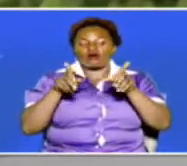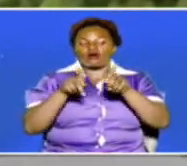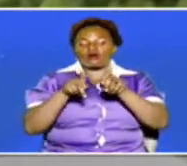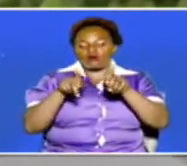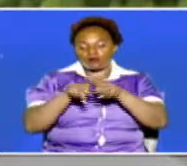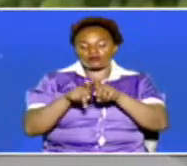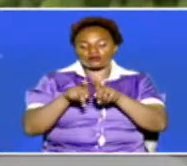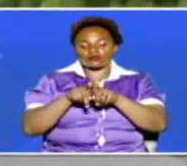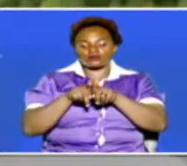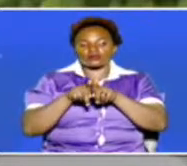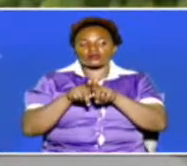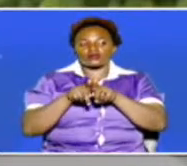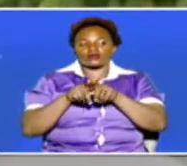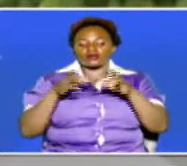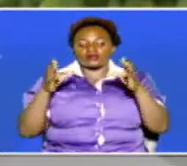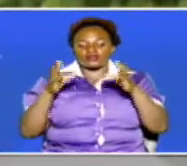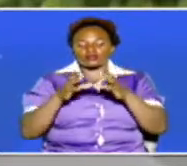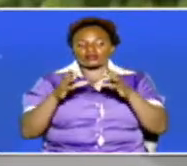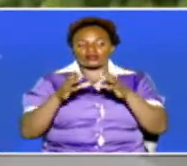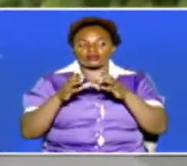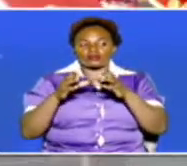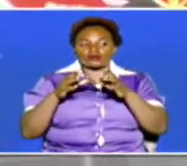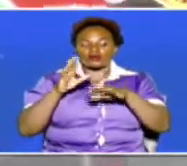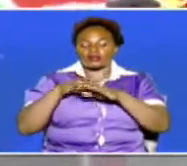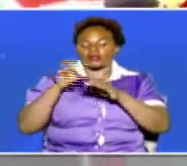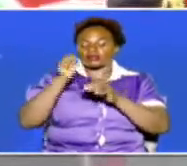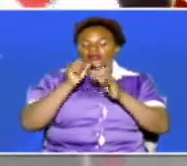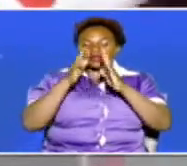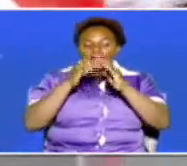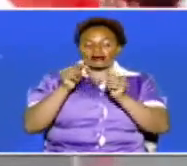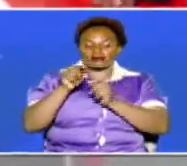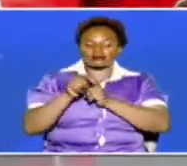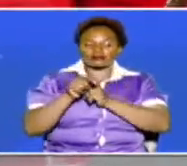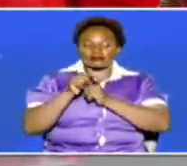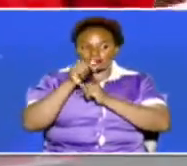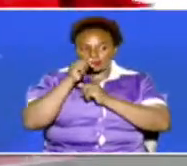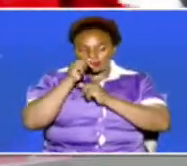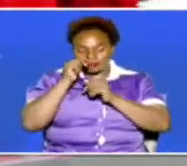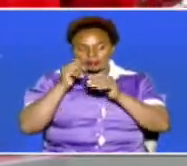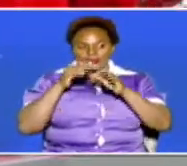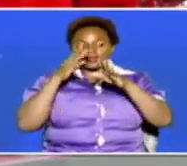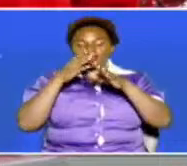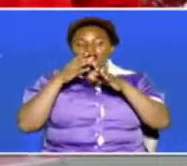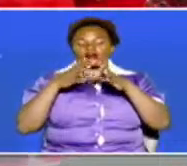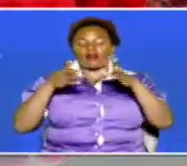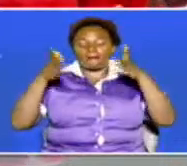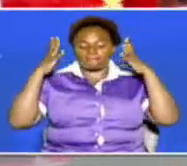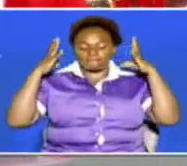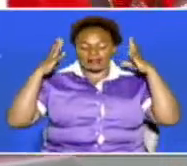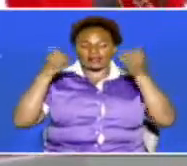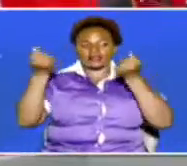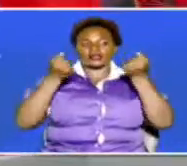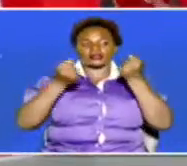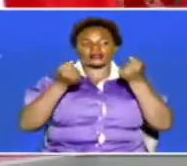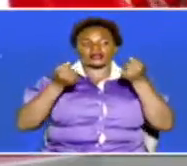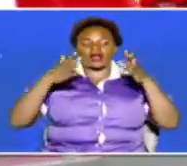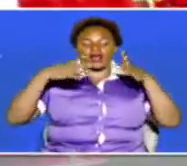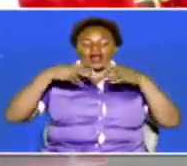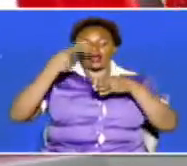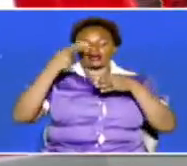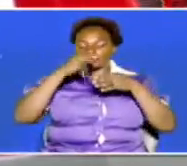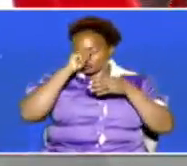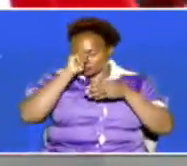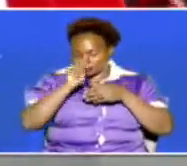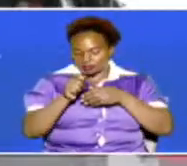the small service that was delivered in State House. The casket was then loaded onto the gun carriage. The gun carriage is the highest